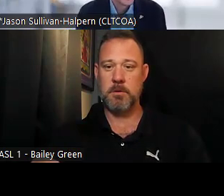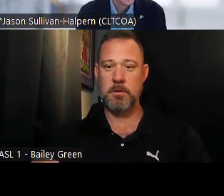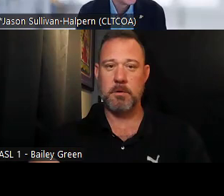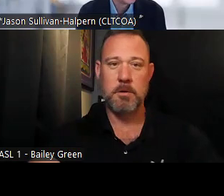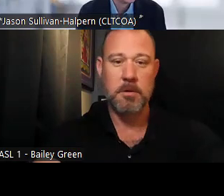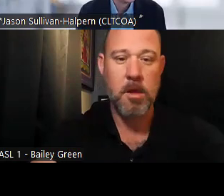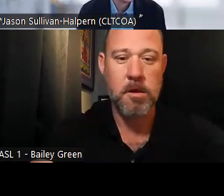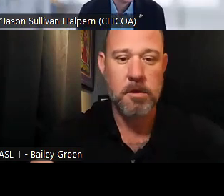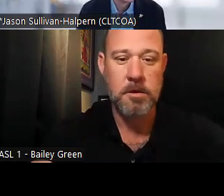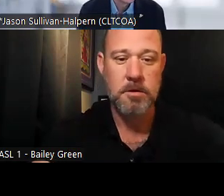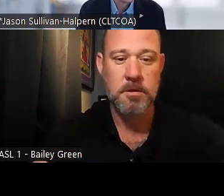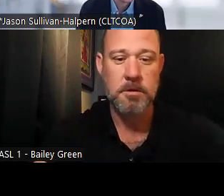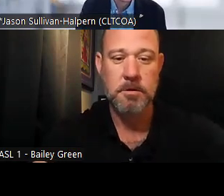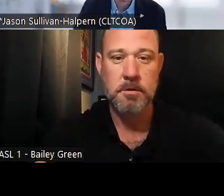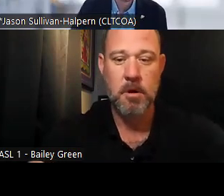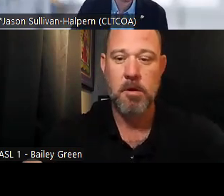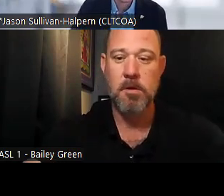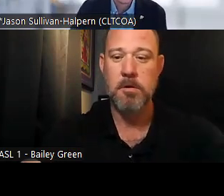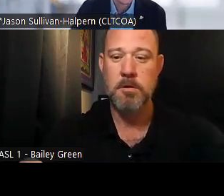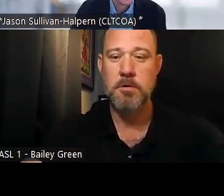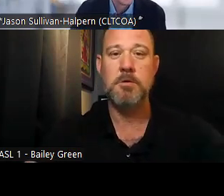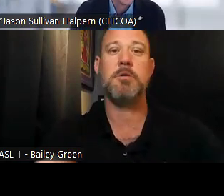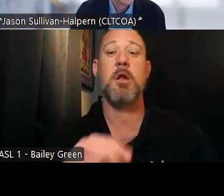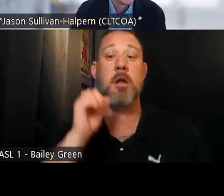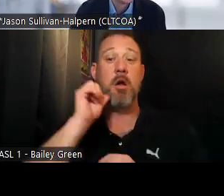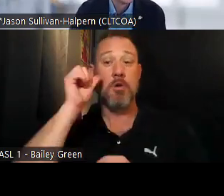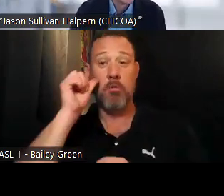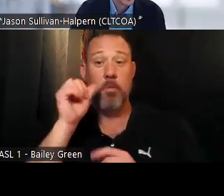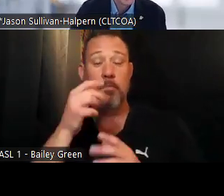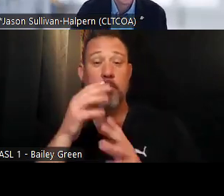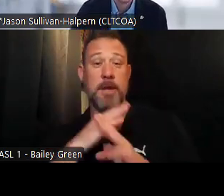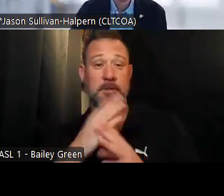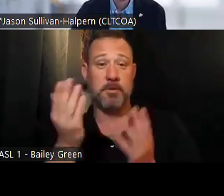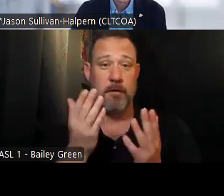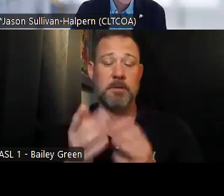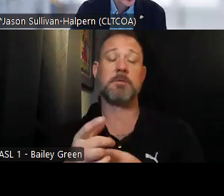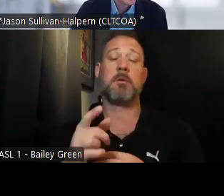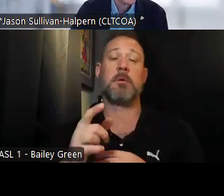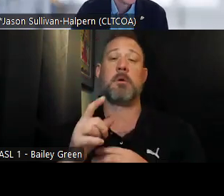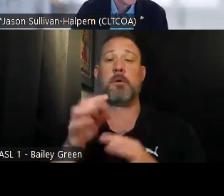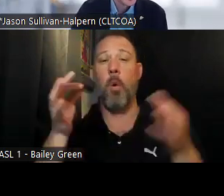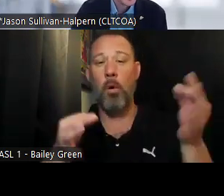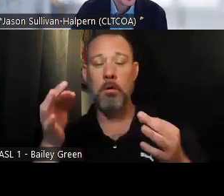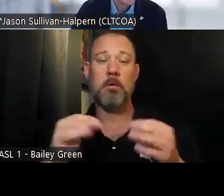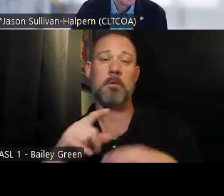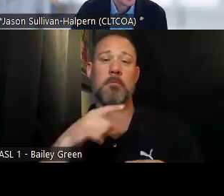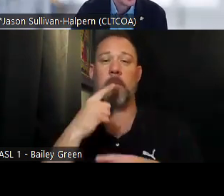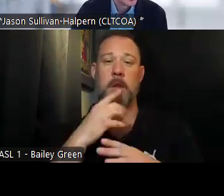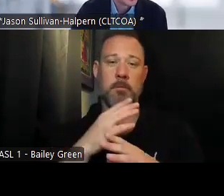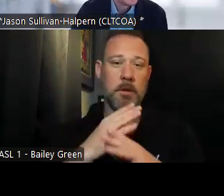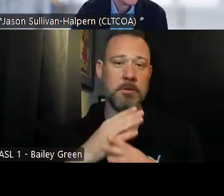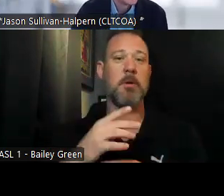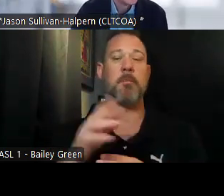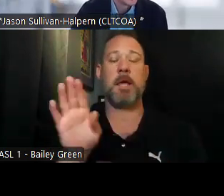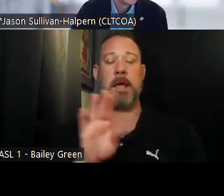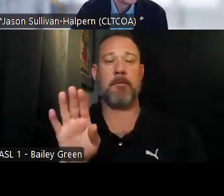requires coordination between adult protective services, long-term care ombudsman programs, law enforcement, courts, public guardians, behavioral health